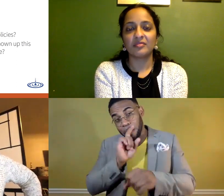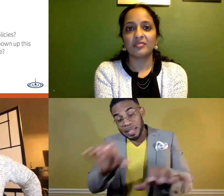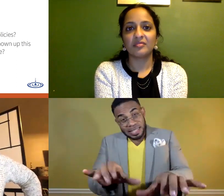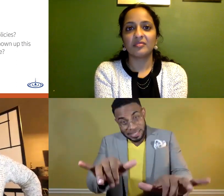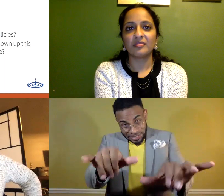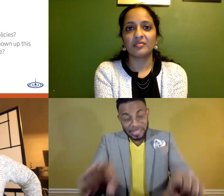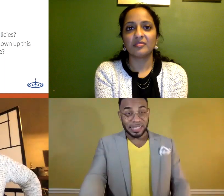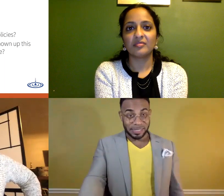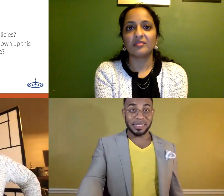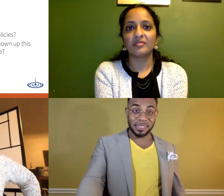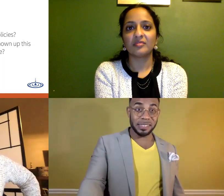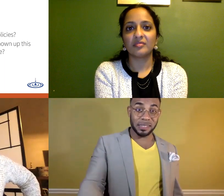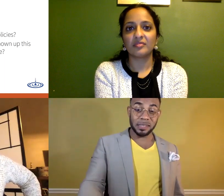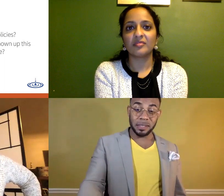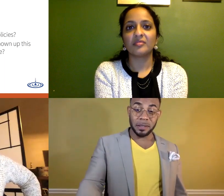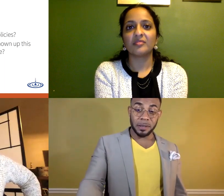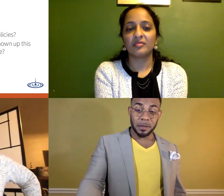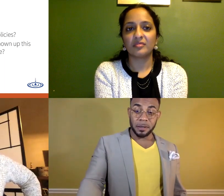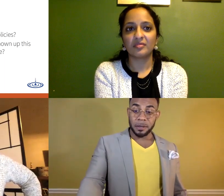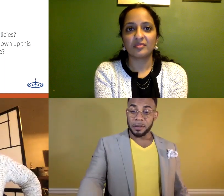done to inform